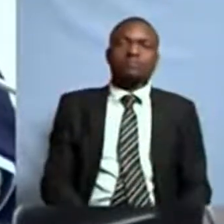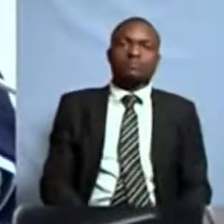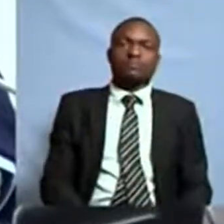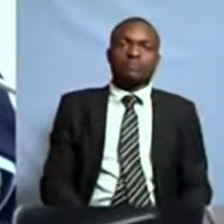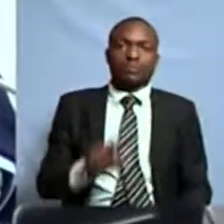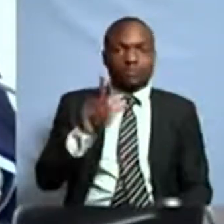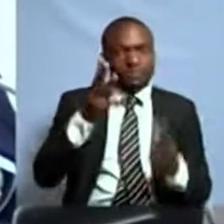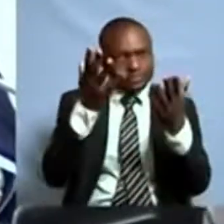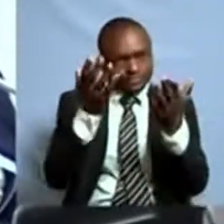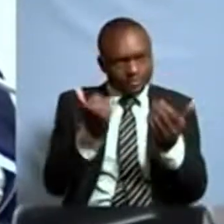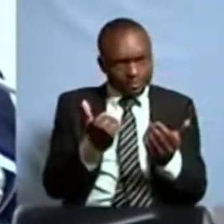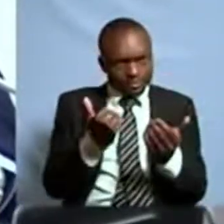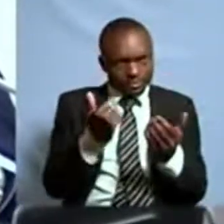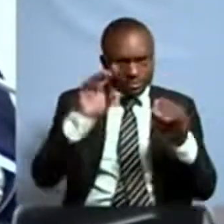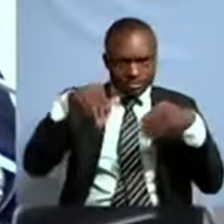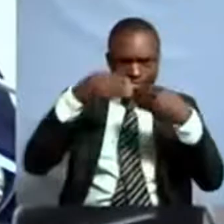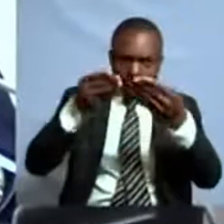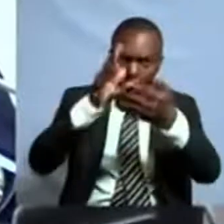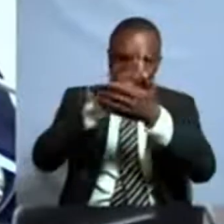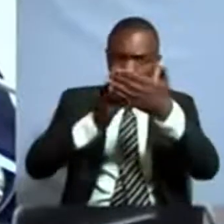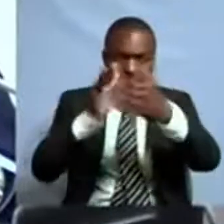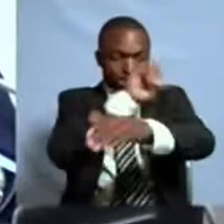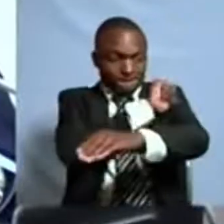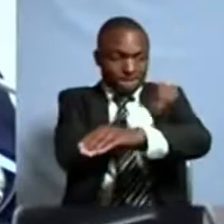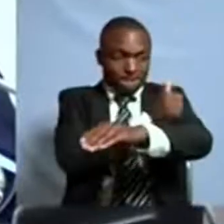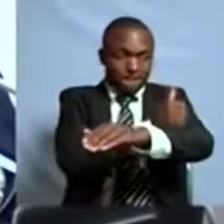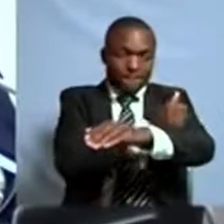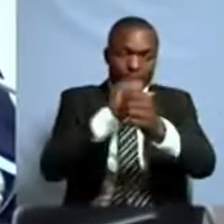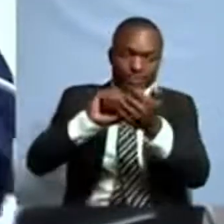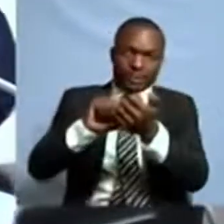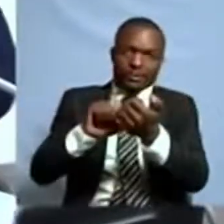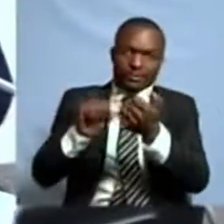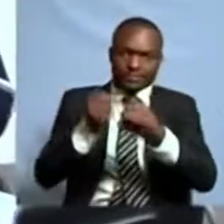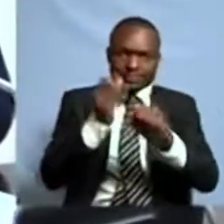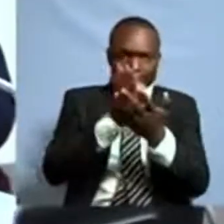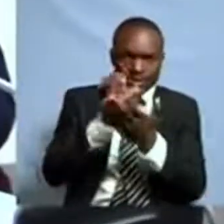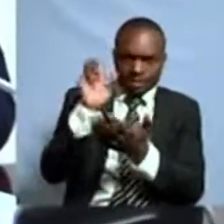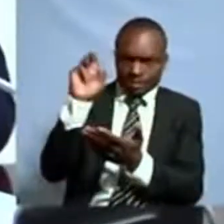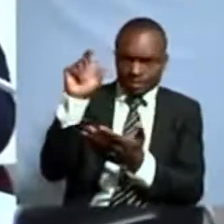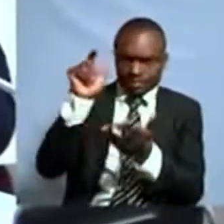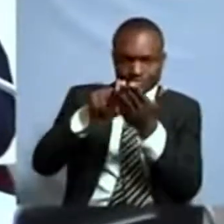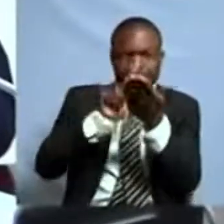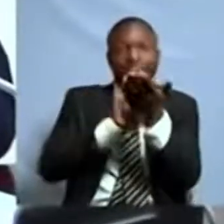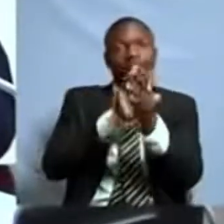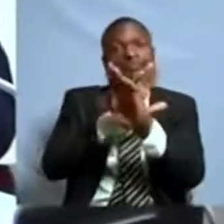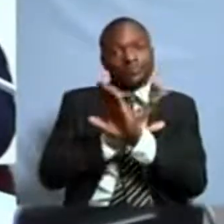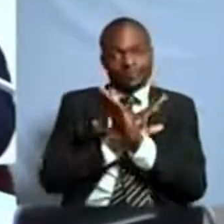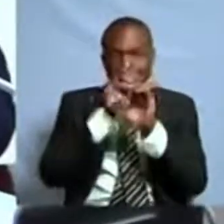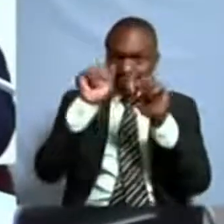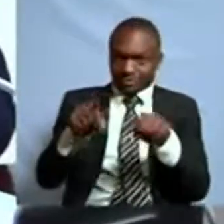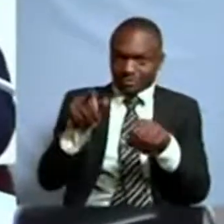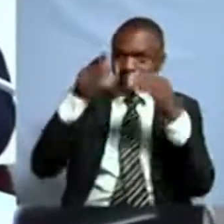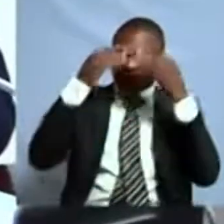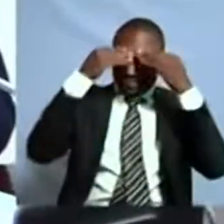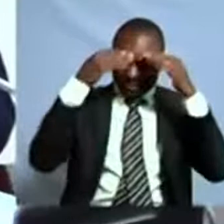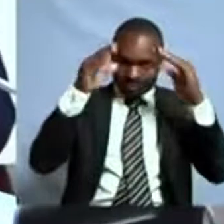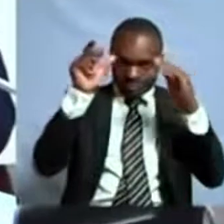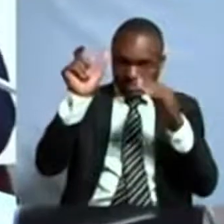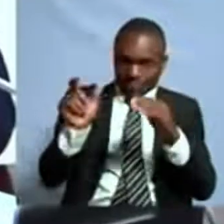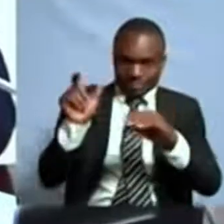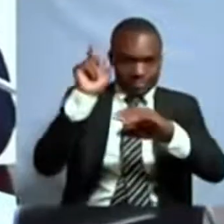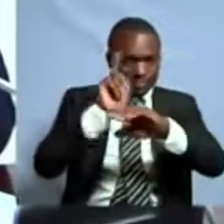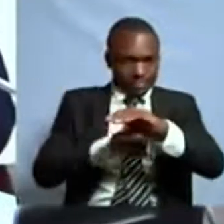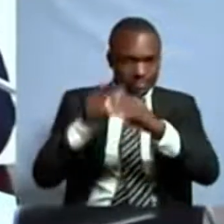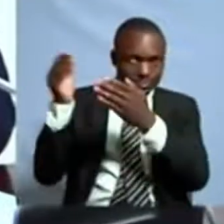I would like to offer you some immunity based on Cap 12 of the laws of Zambia. You may be aware that each time you